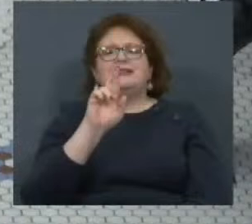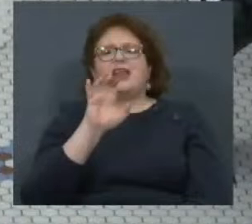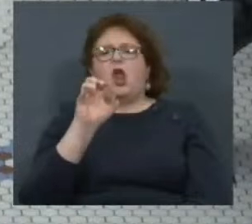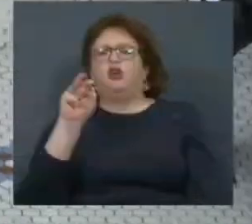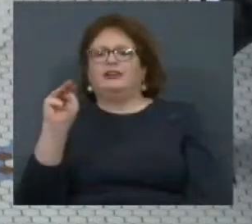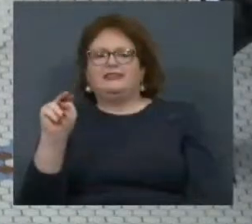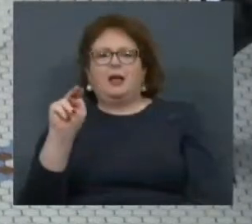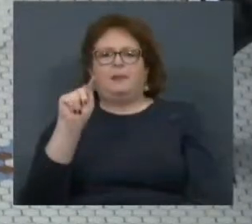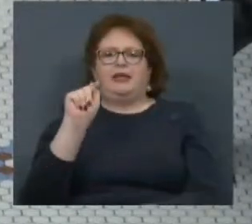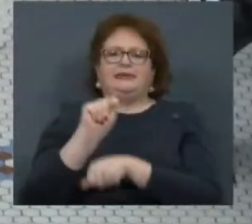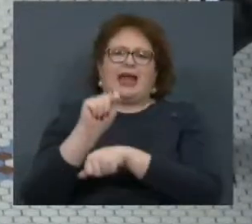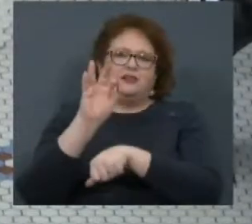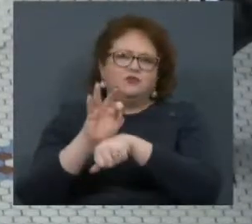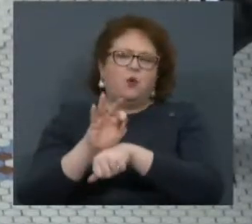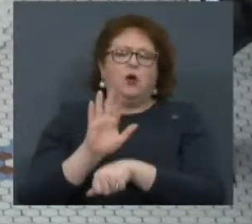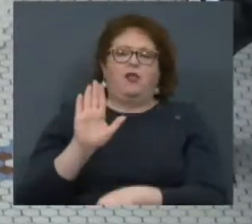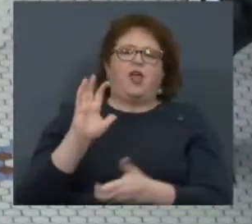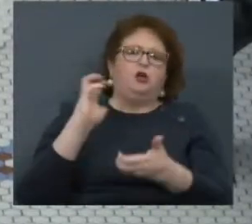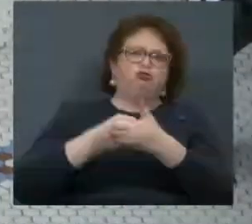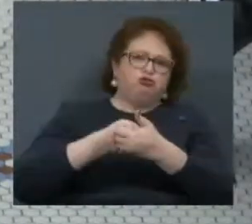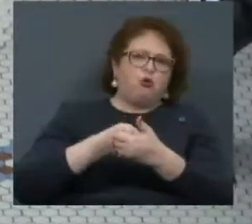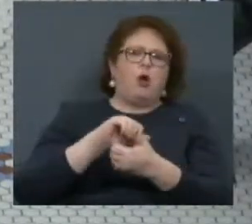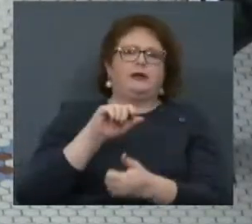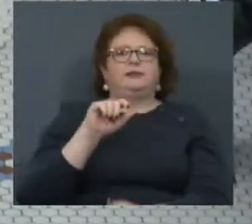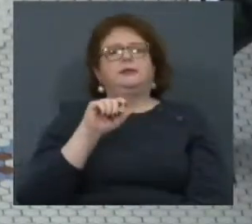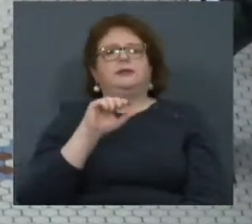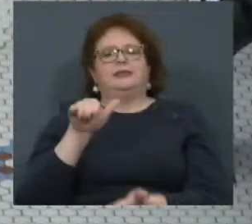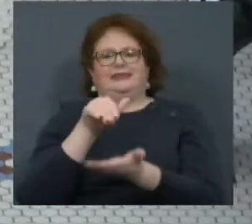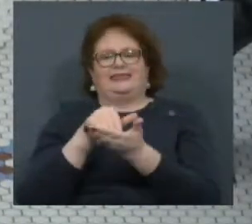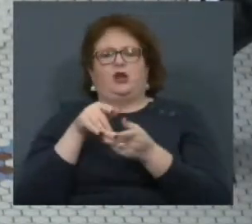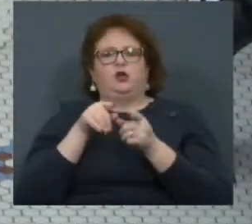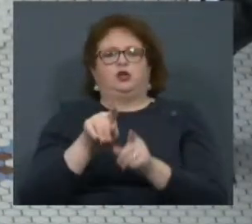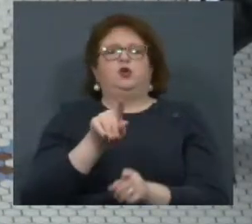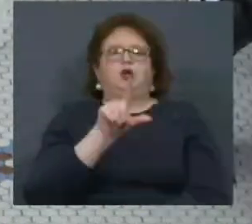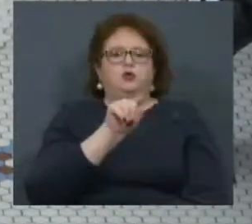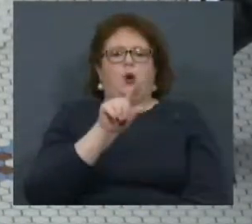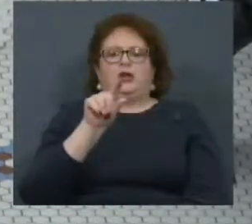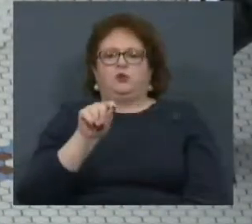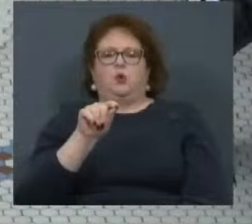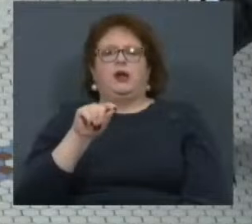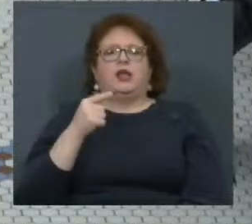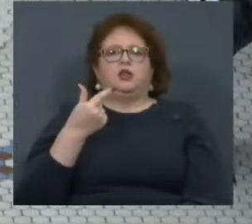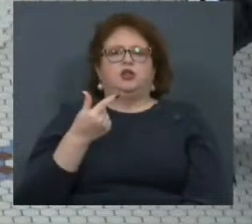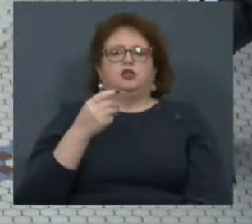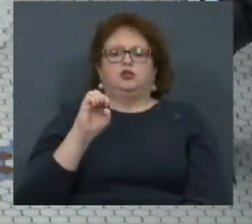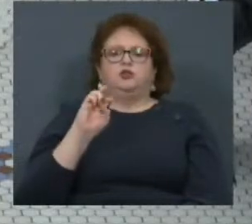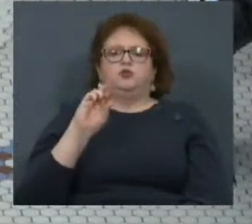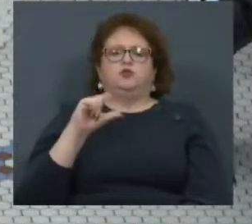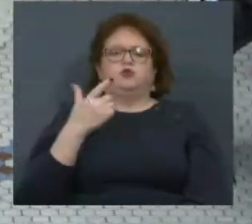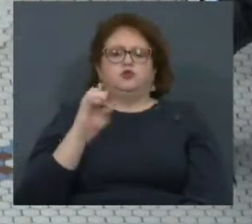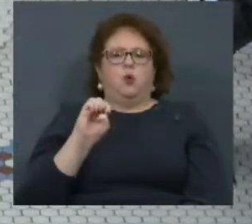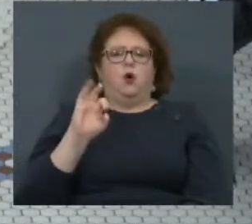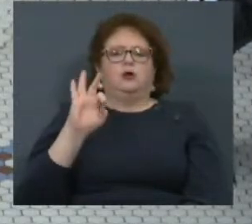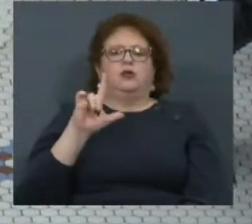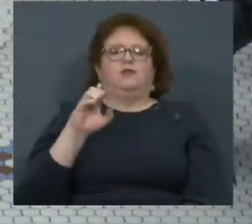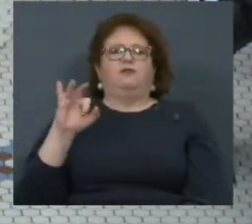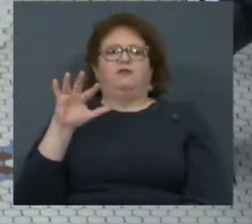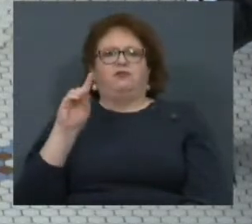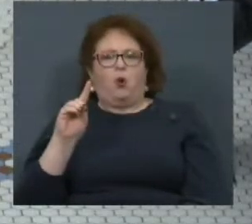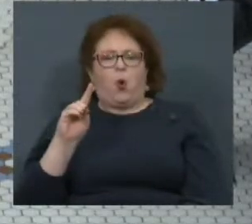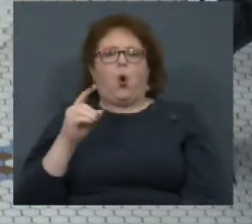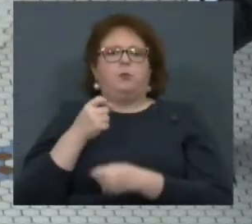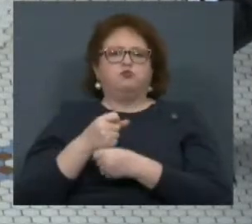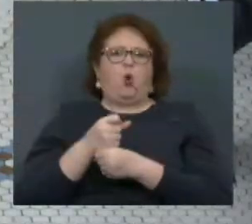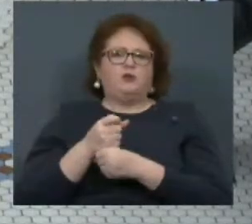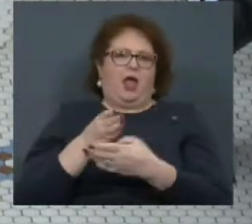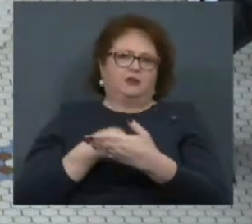Sharing Fusion Center during the 2020 George Floyd protests. Once you have this technology, the